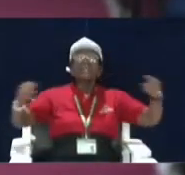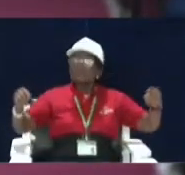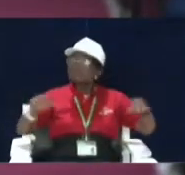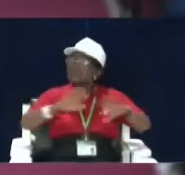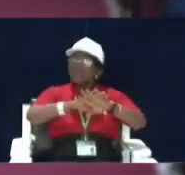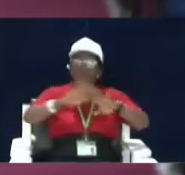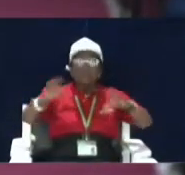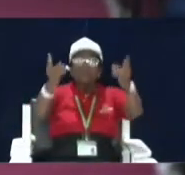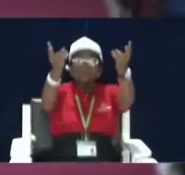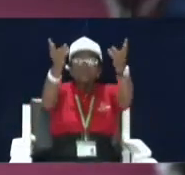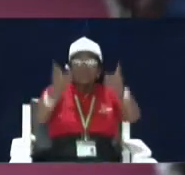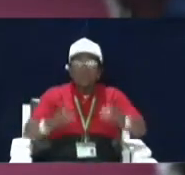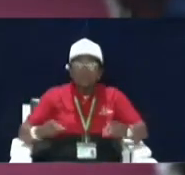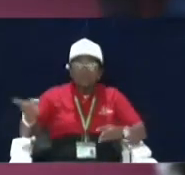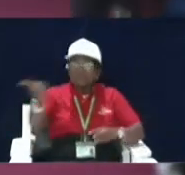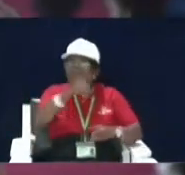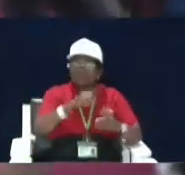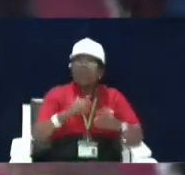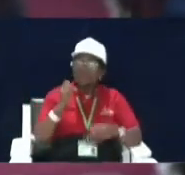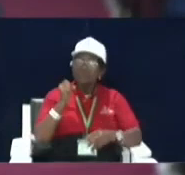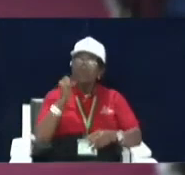up.